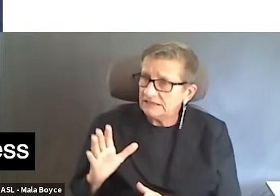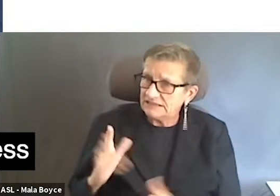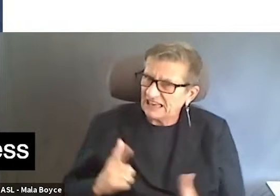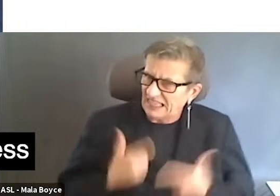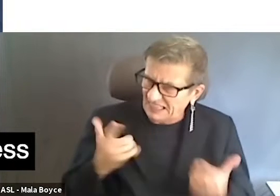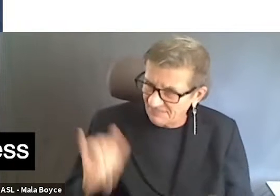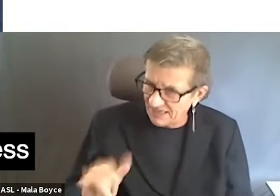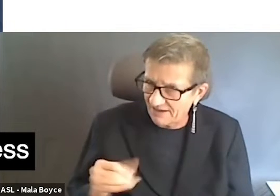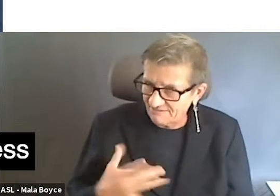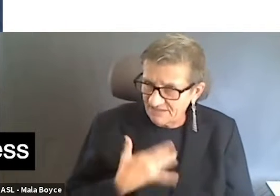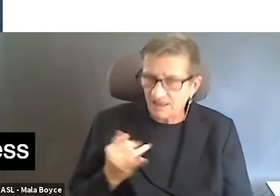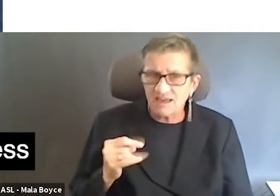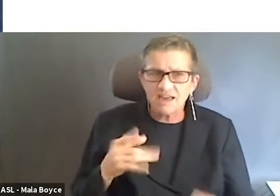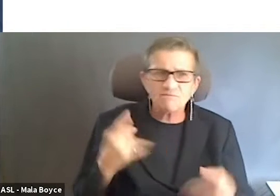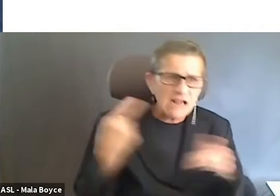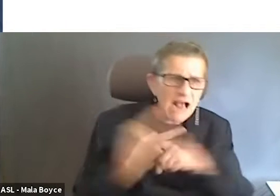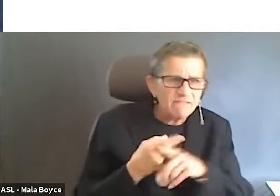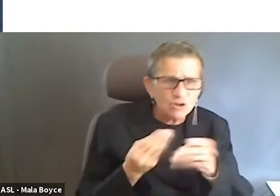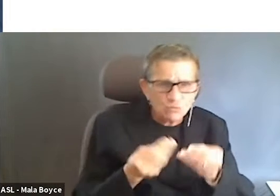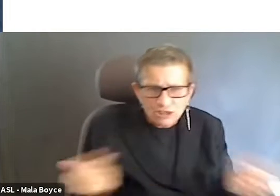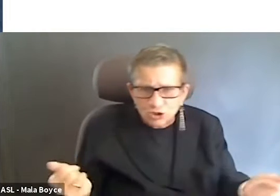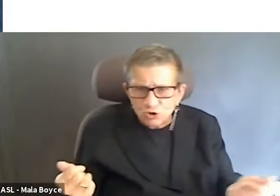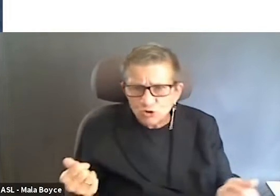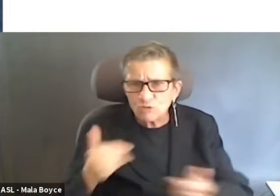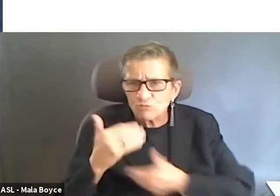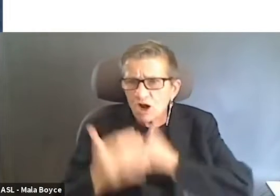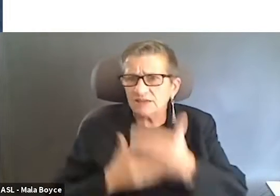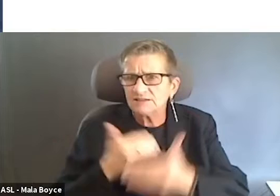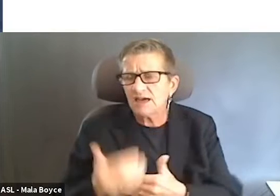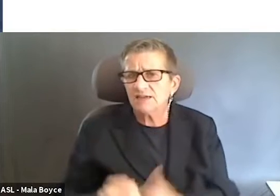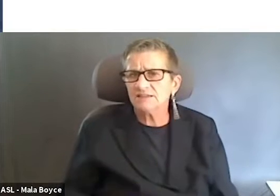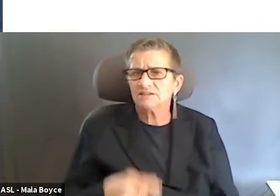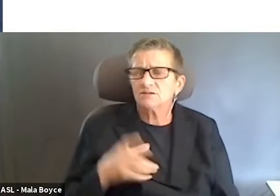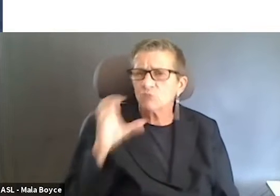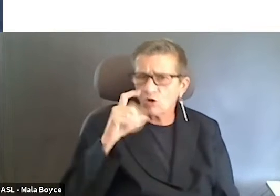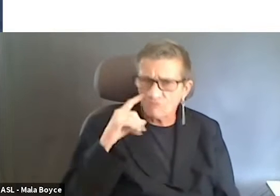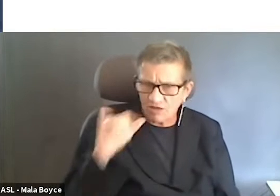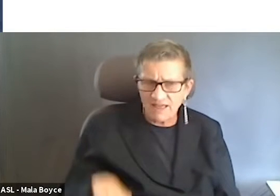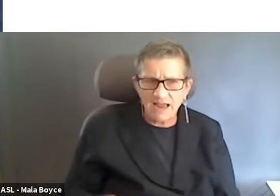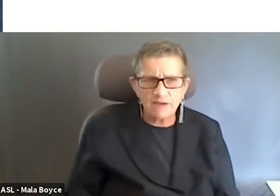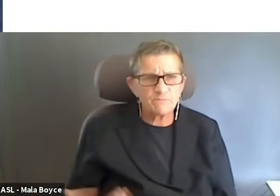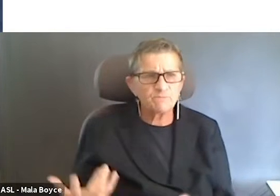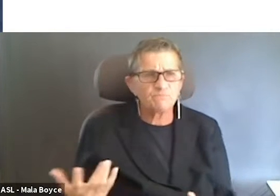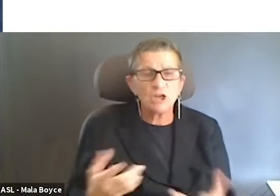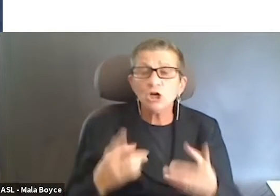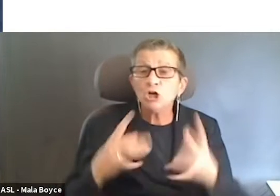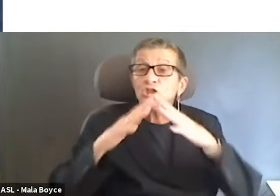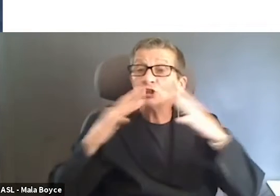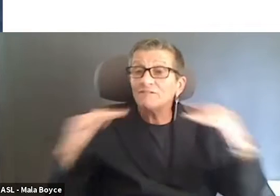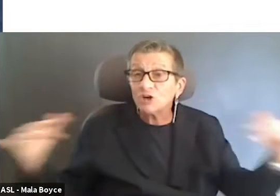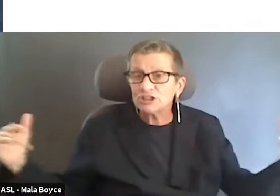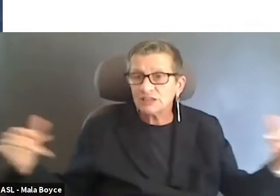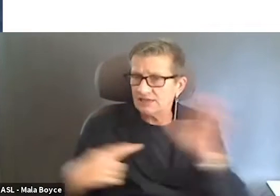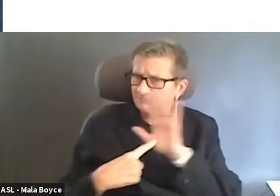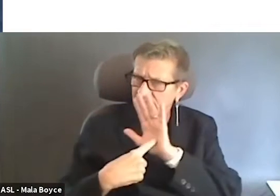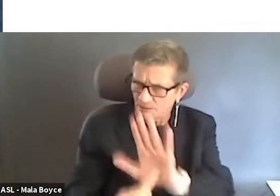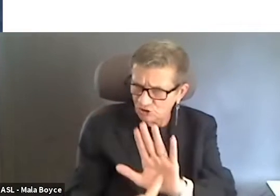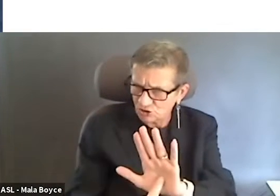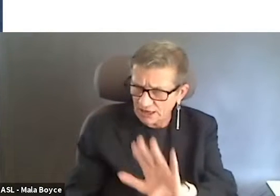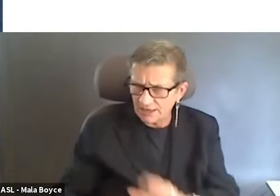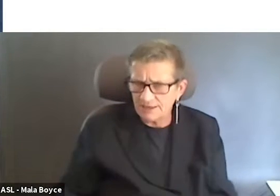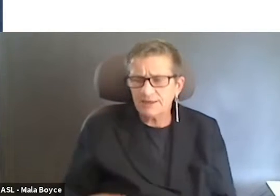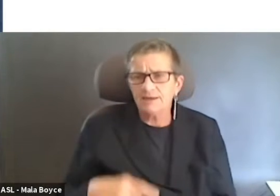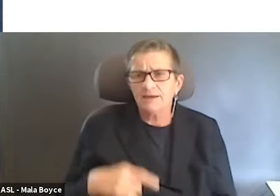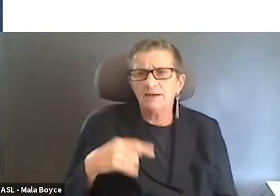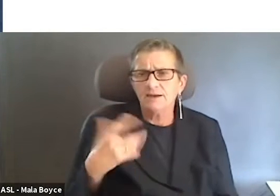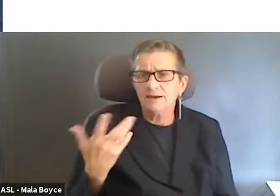Collaborative conflict resolution process is an important thing to look for. Demonstrated diversity, and so certainly,